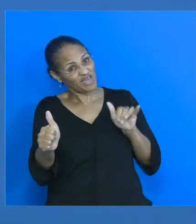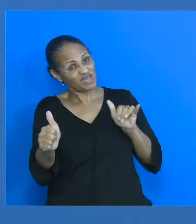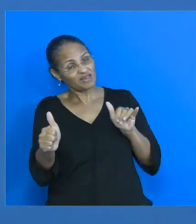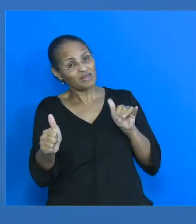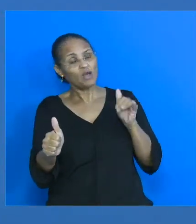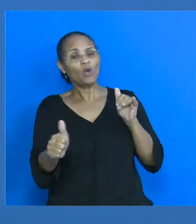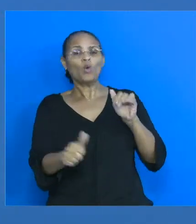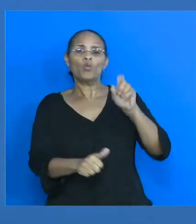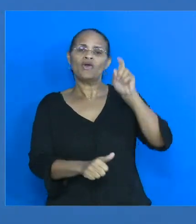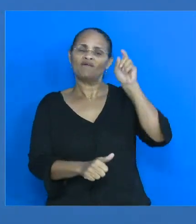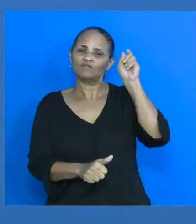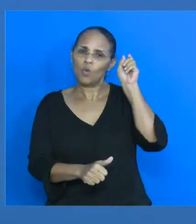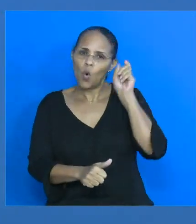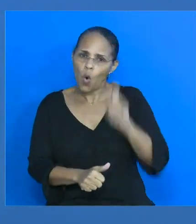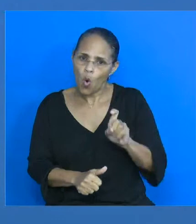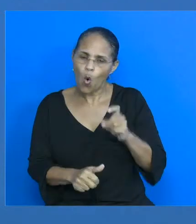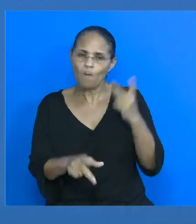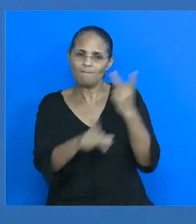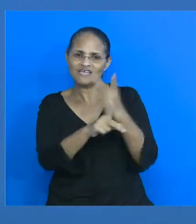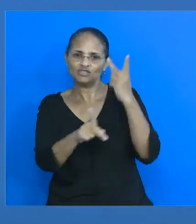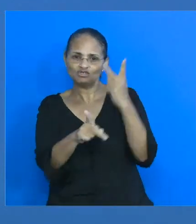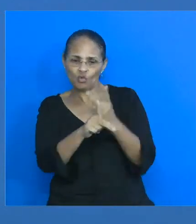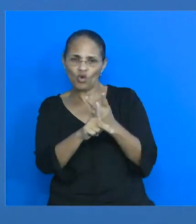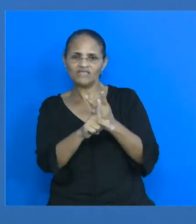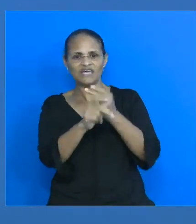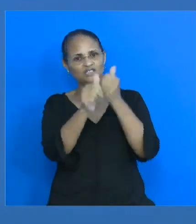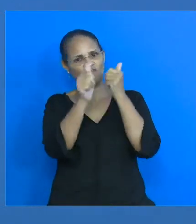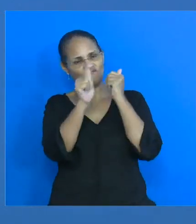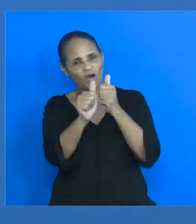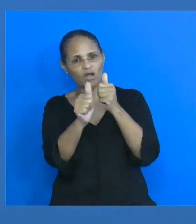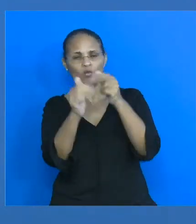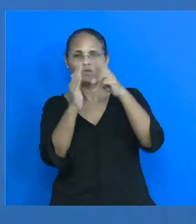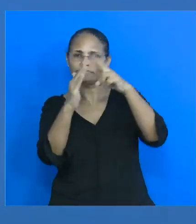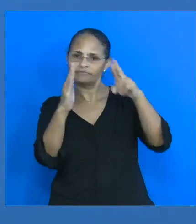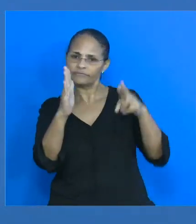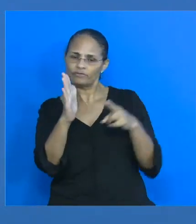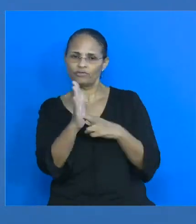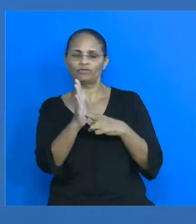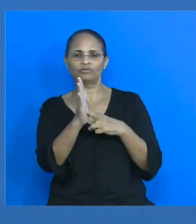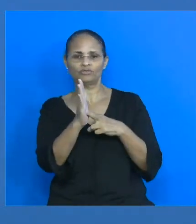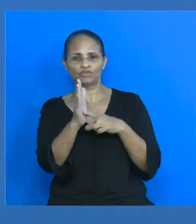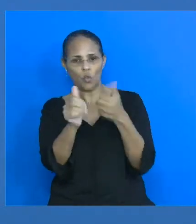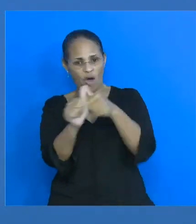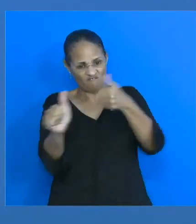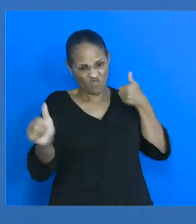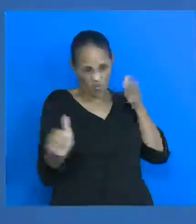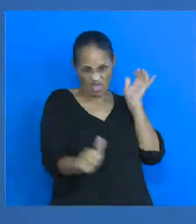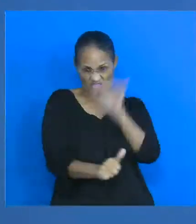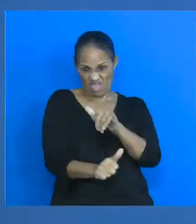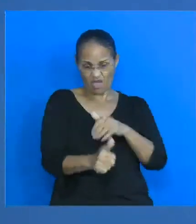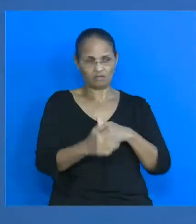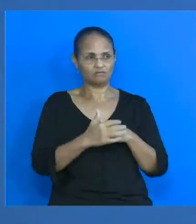all have to make sure that we are taking the precautions to make sure that we avoid these things.